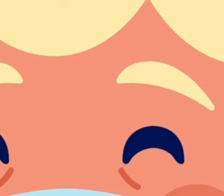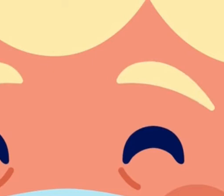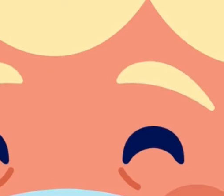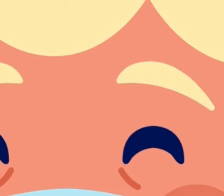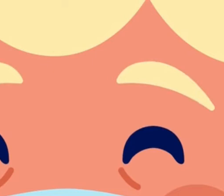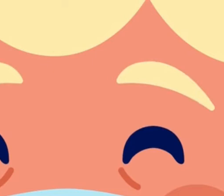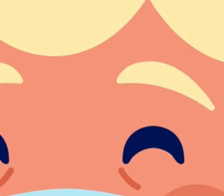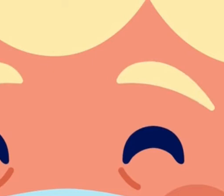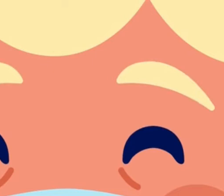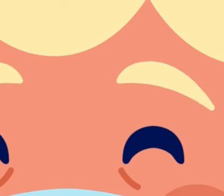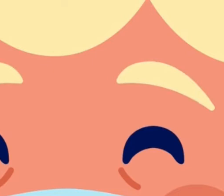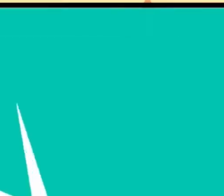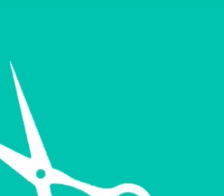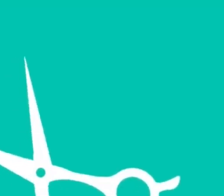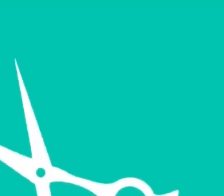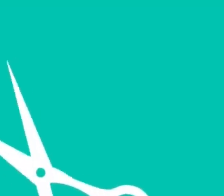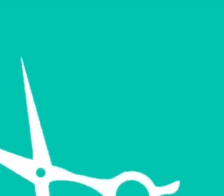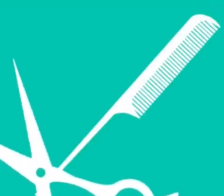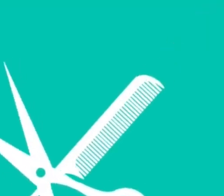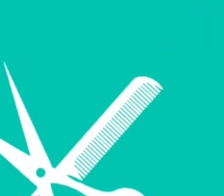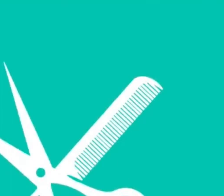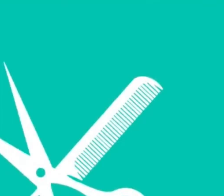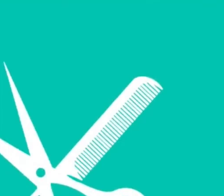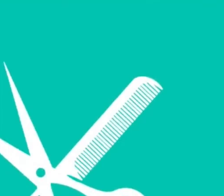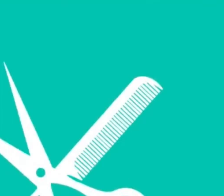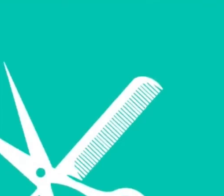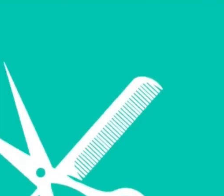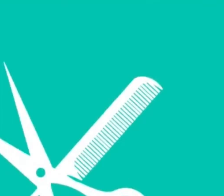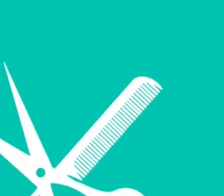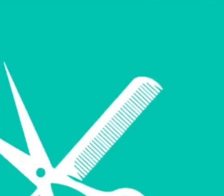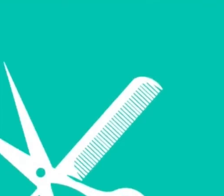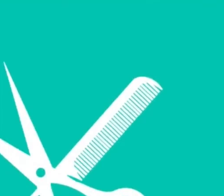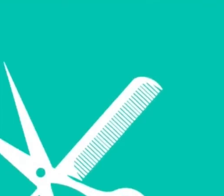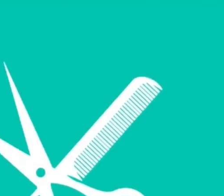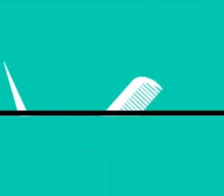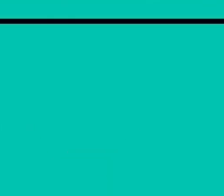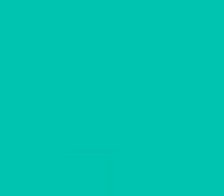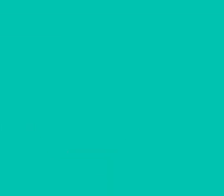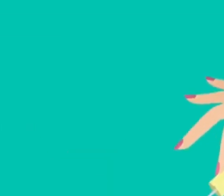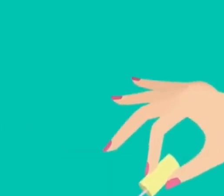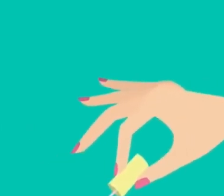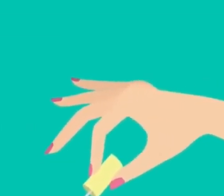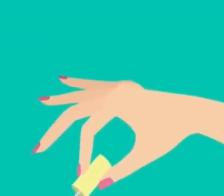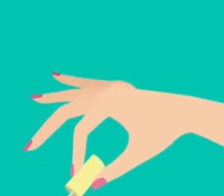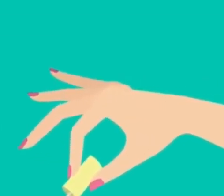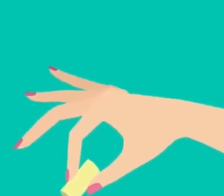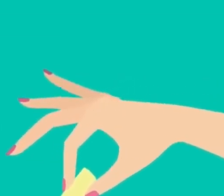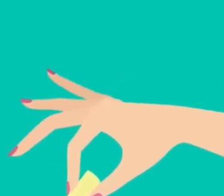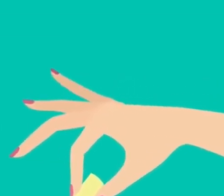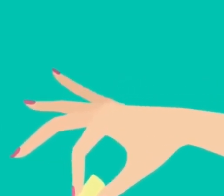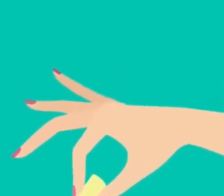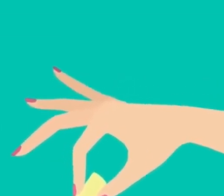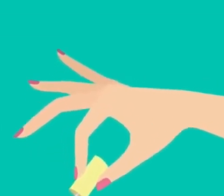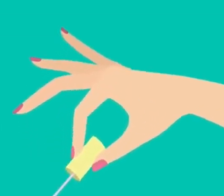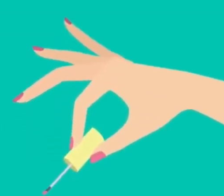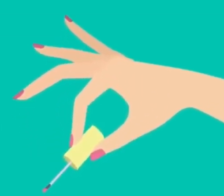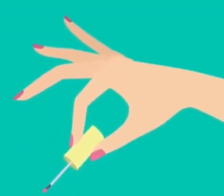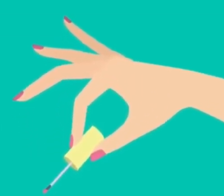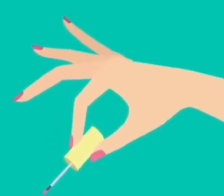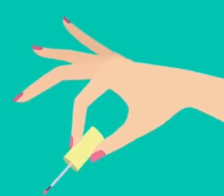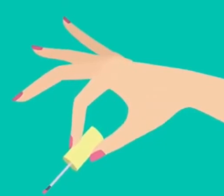are unable to work and your circumstances are such that if you're not working, you're not taking in income, your entire